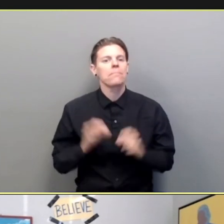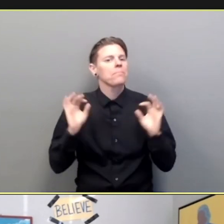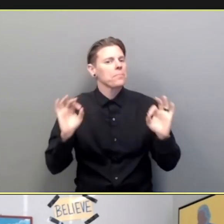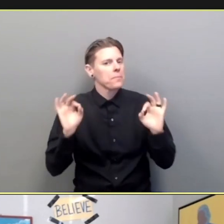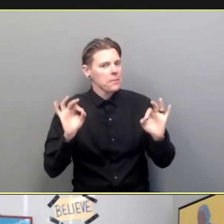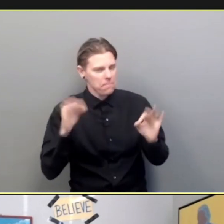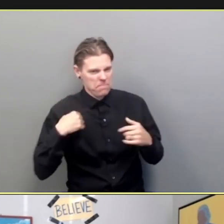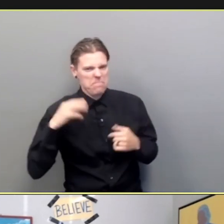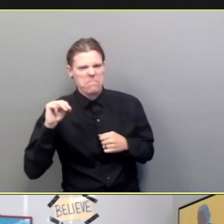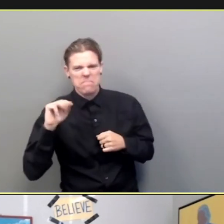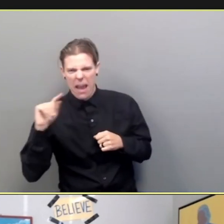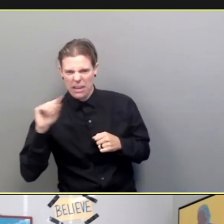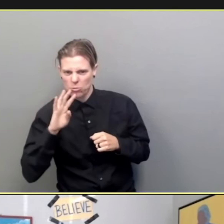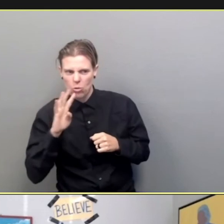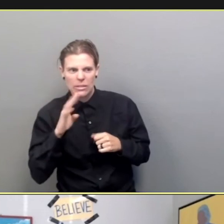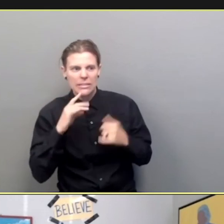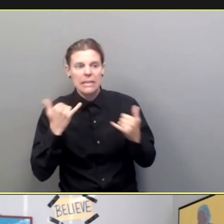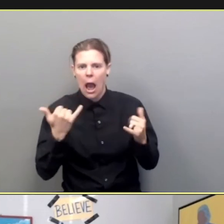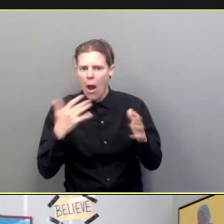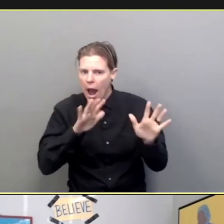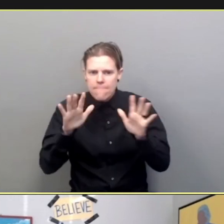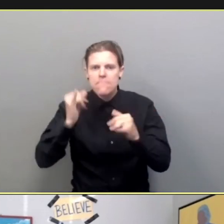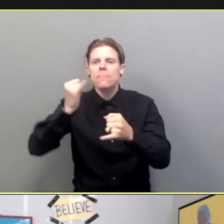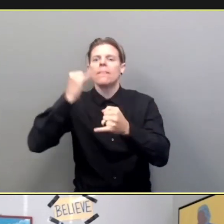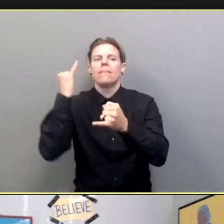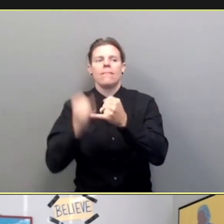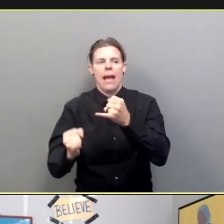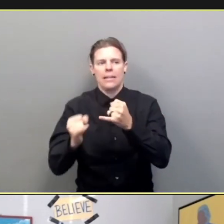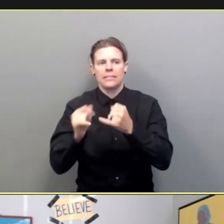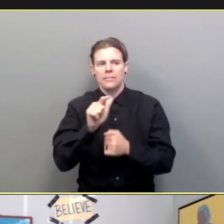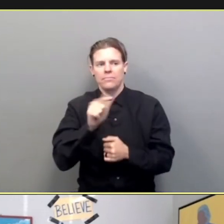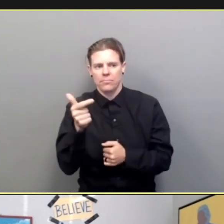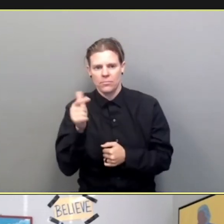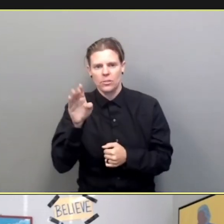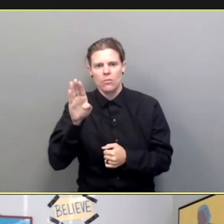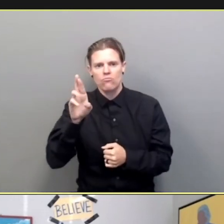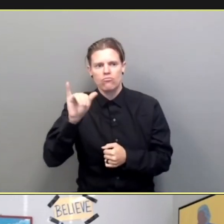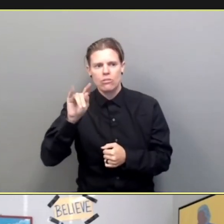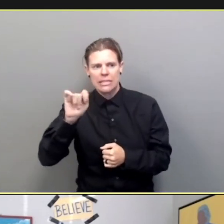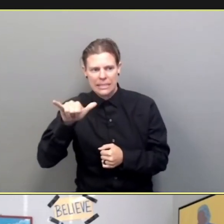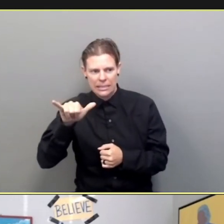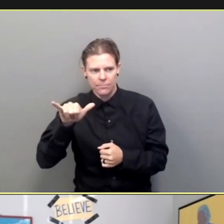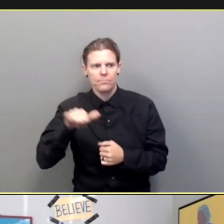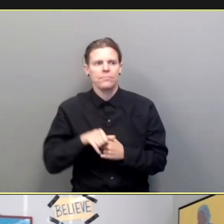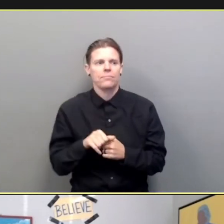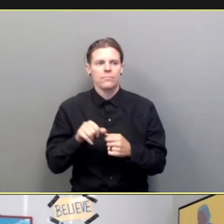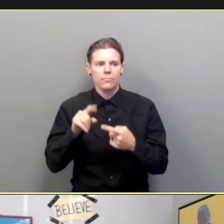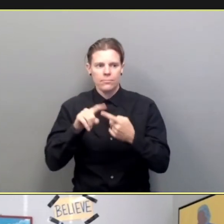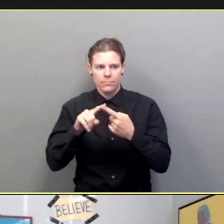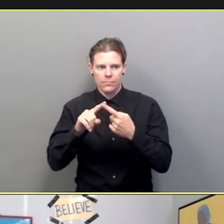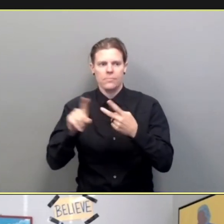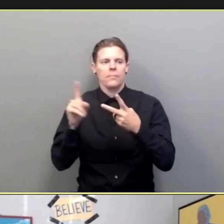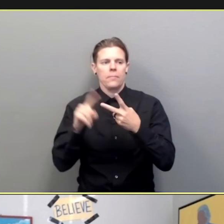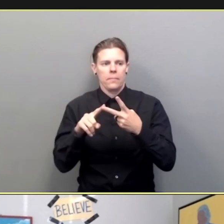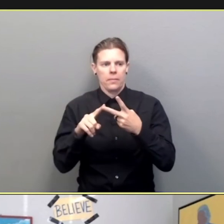One final question from, we do have a couple more questions coming in now. Brittany Costello, I believe you would have been